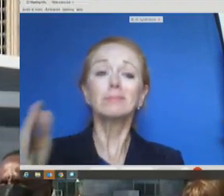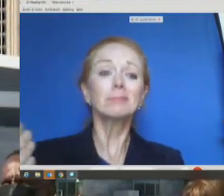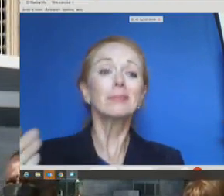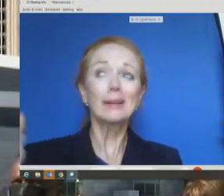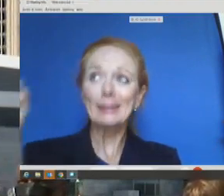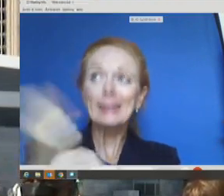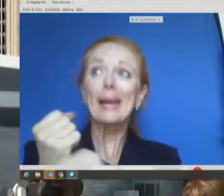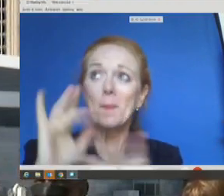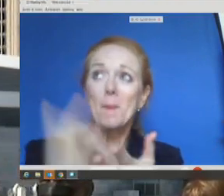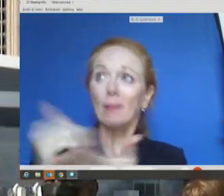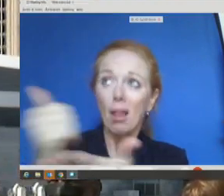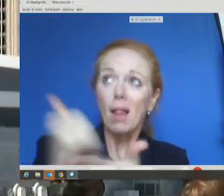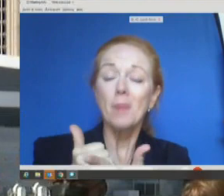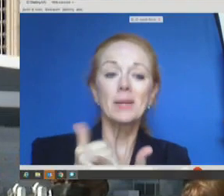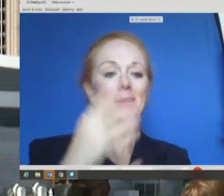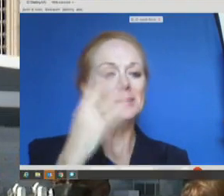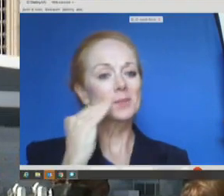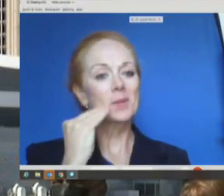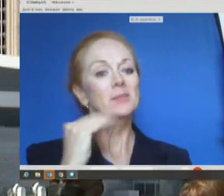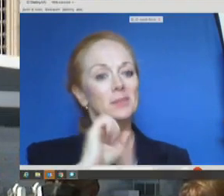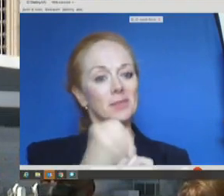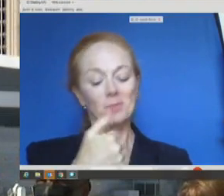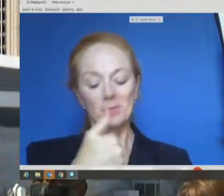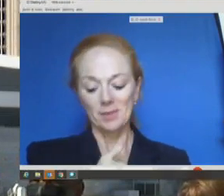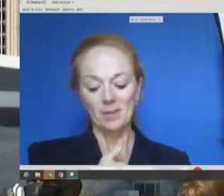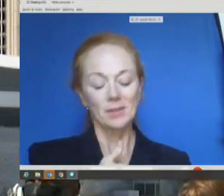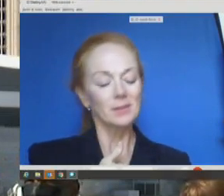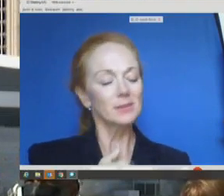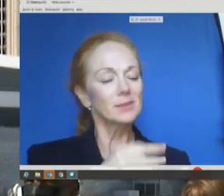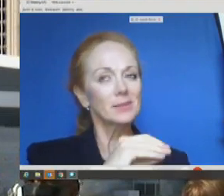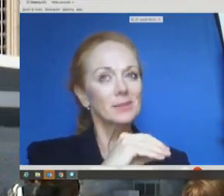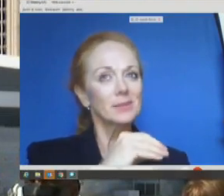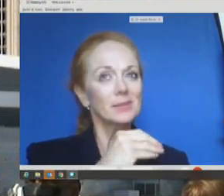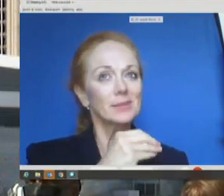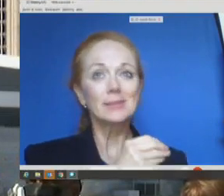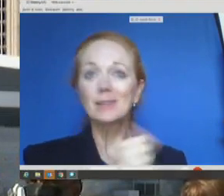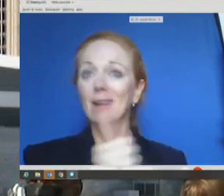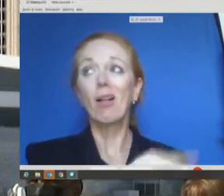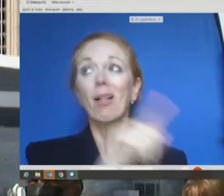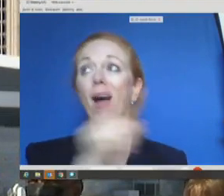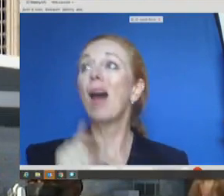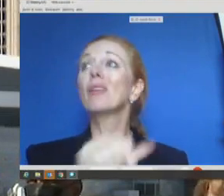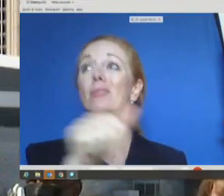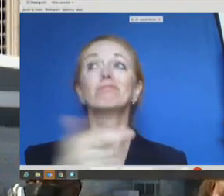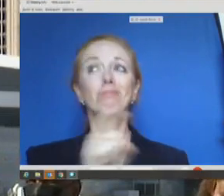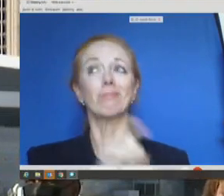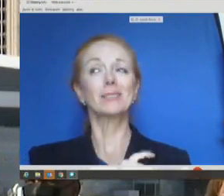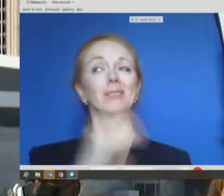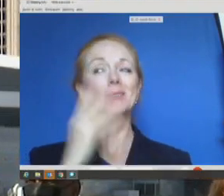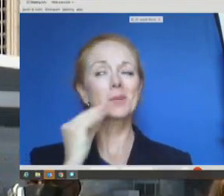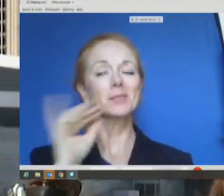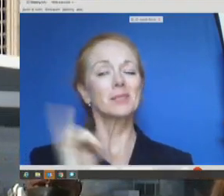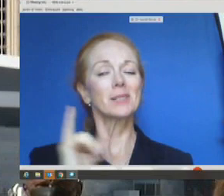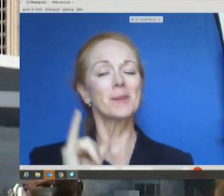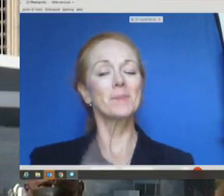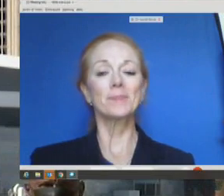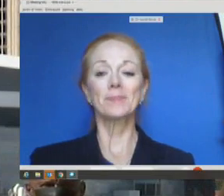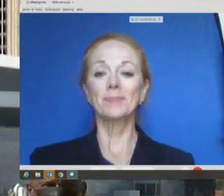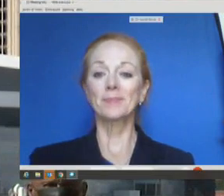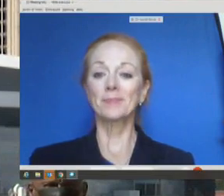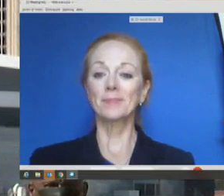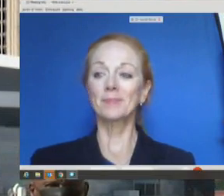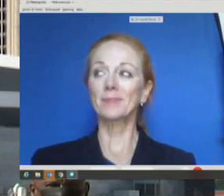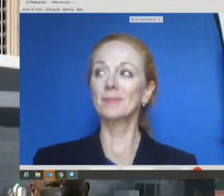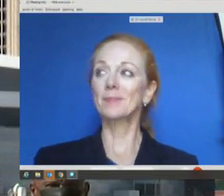we take measures to ensure that they do. However, there are certain things that should not even be second guessed as far as